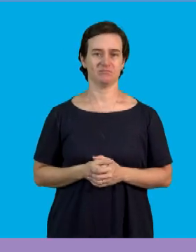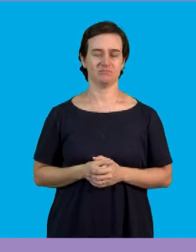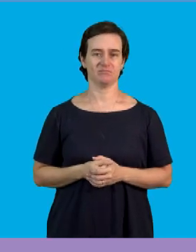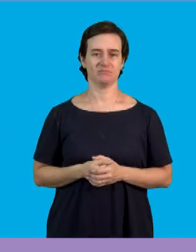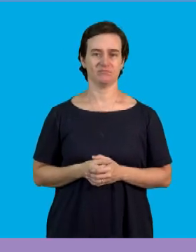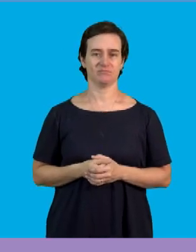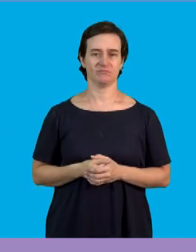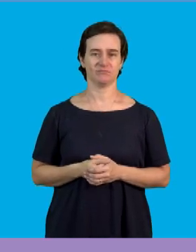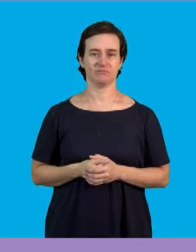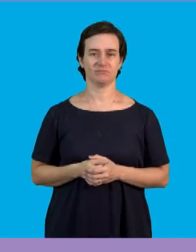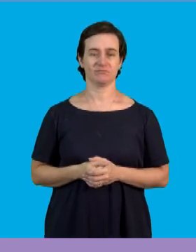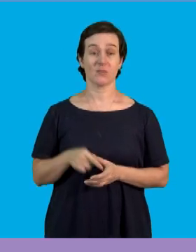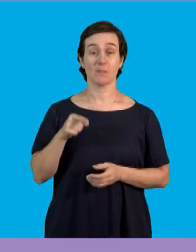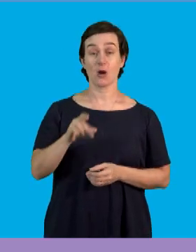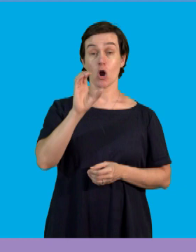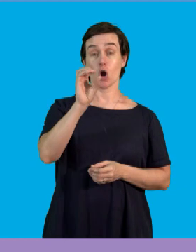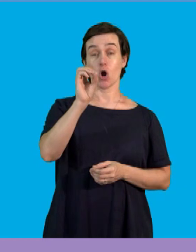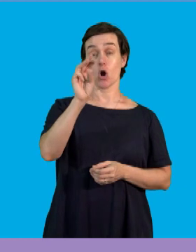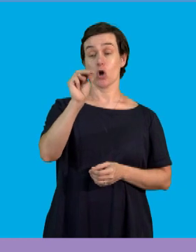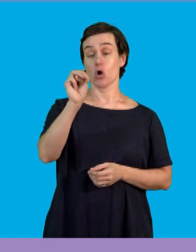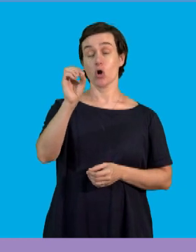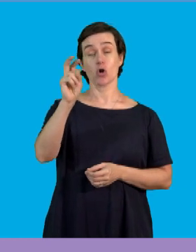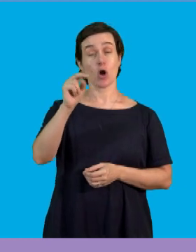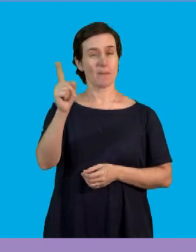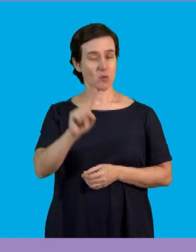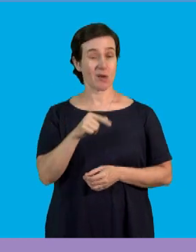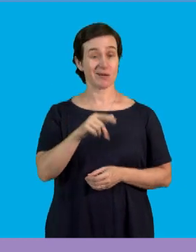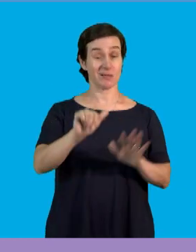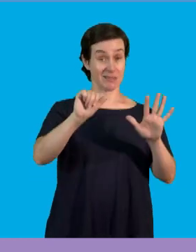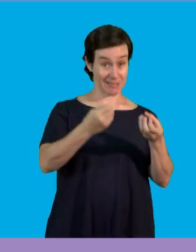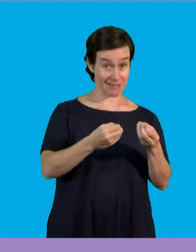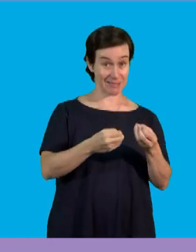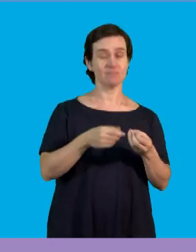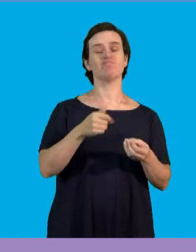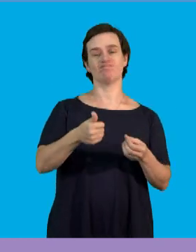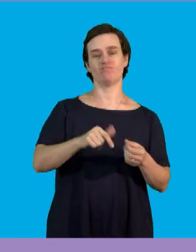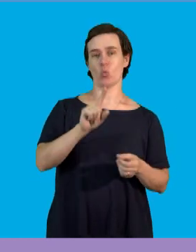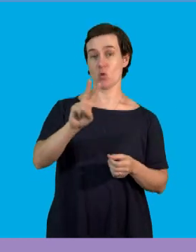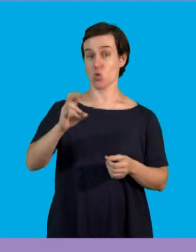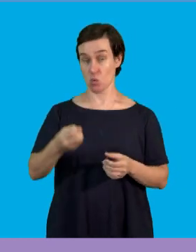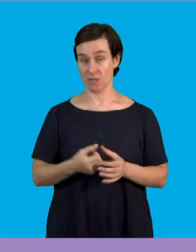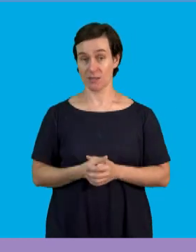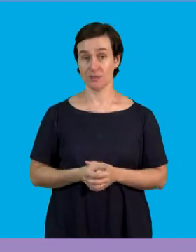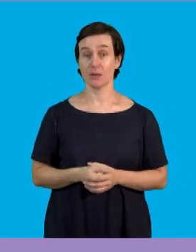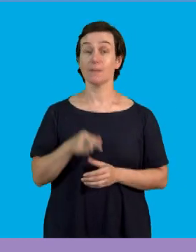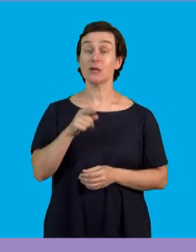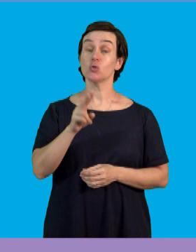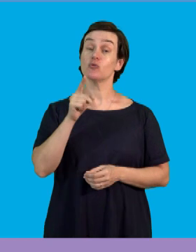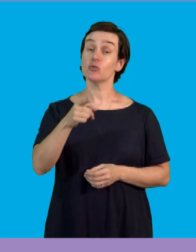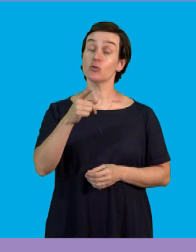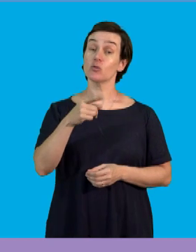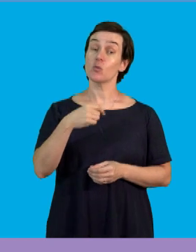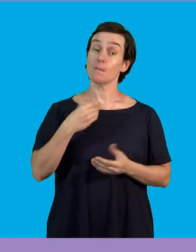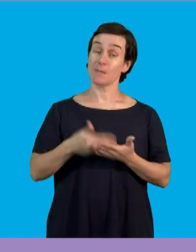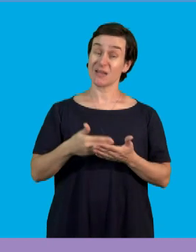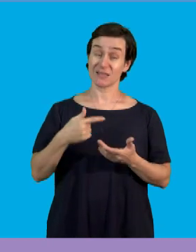multiples of 12. So the common ones are 60 and 120. And if you were